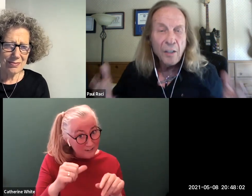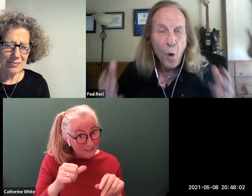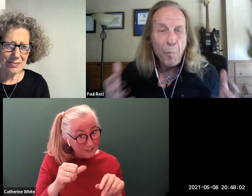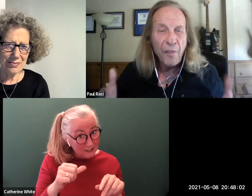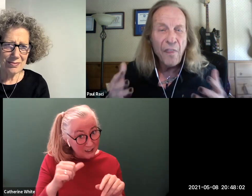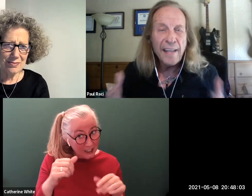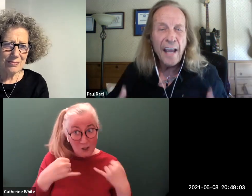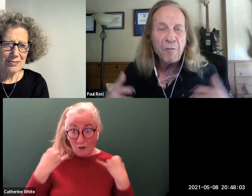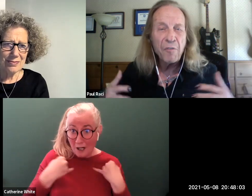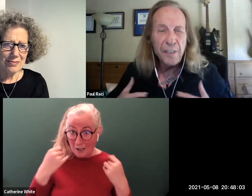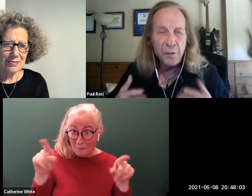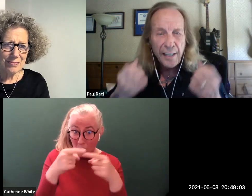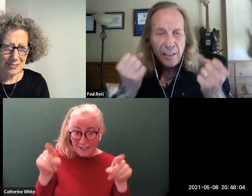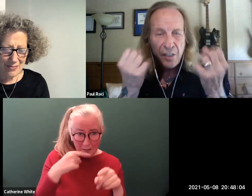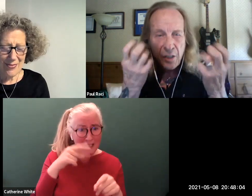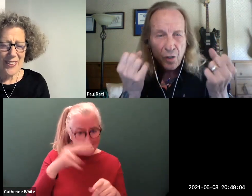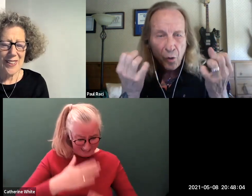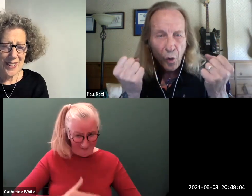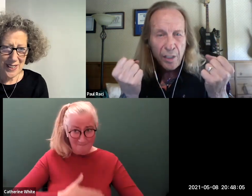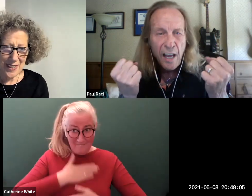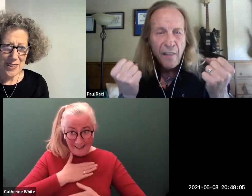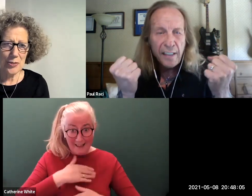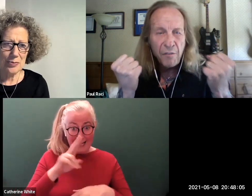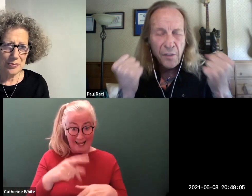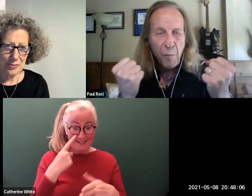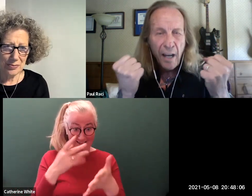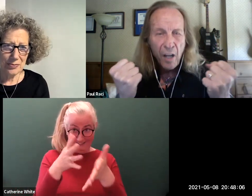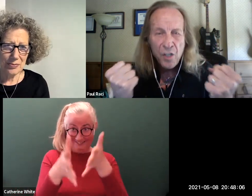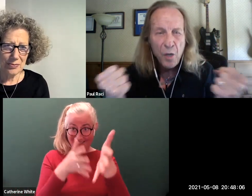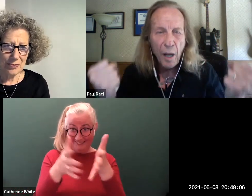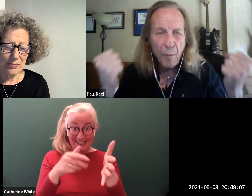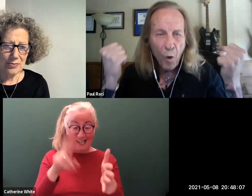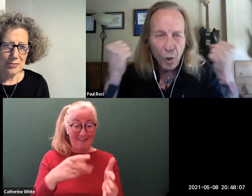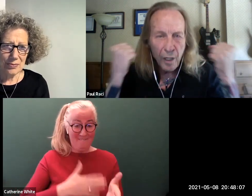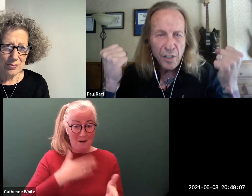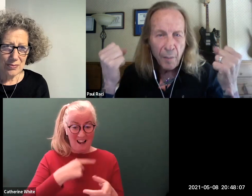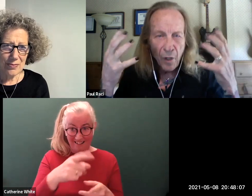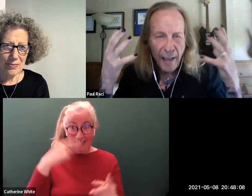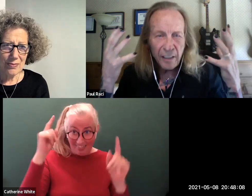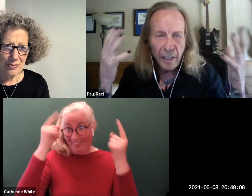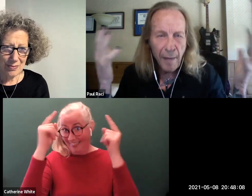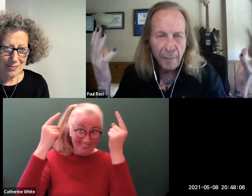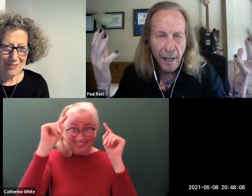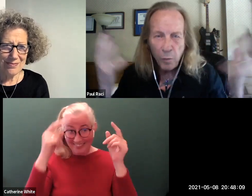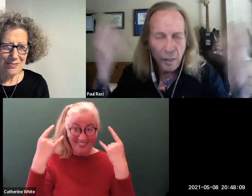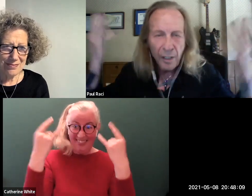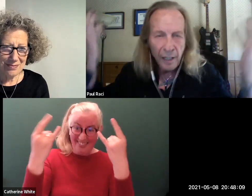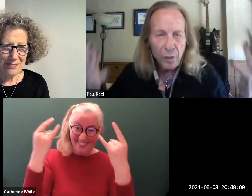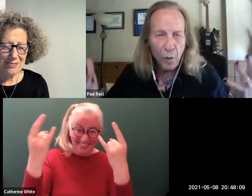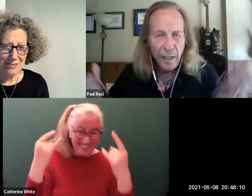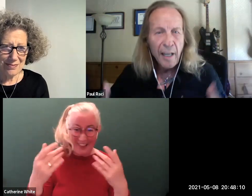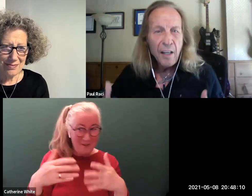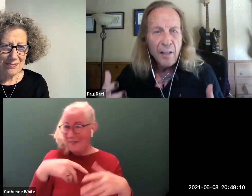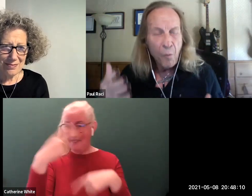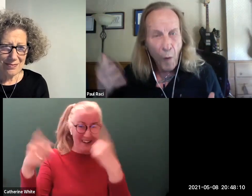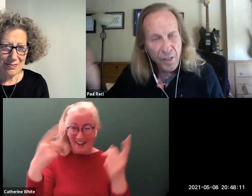I know, but they can feel, they can see the stories, they can feel my energy when I'm going crazy up there, acting like a madman, whatever the hell's going